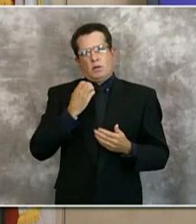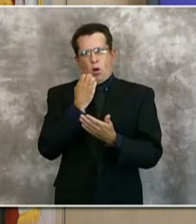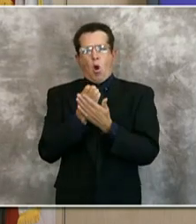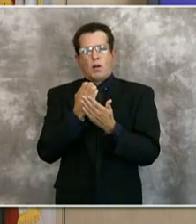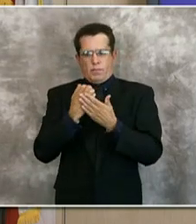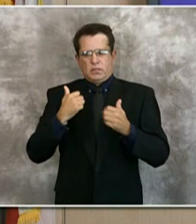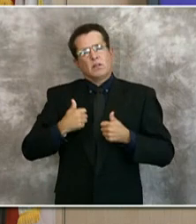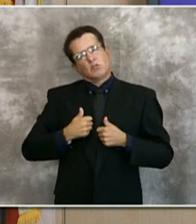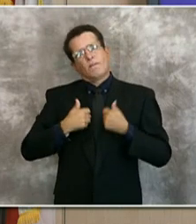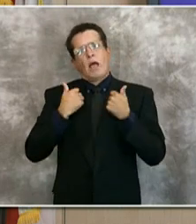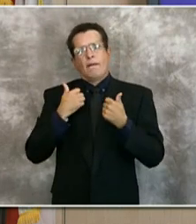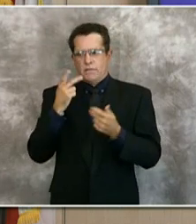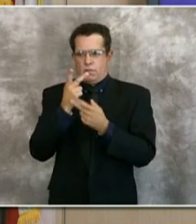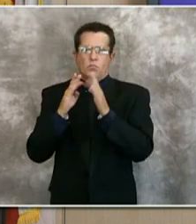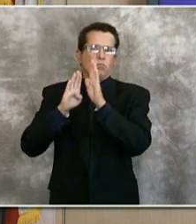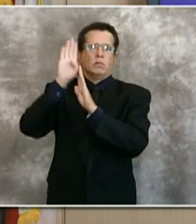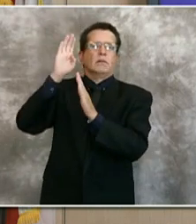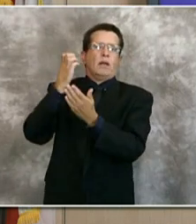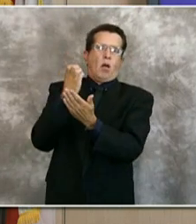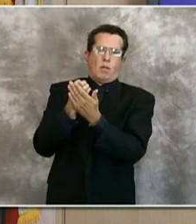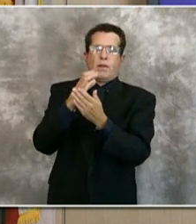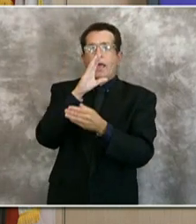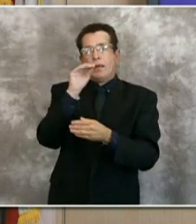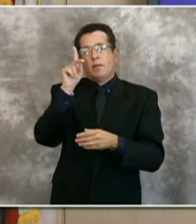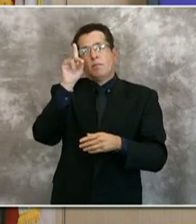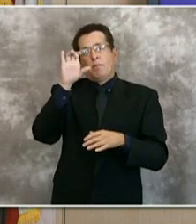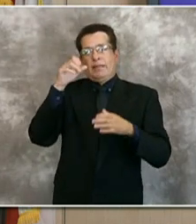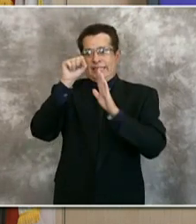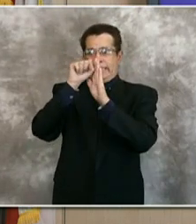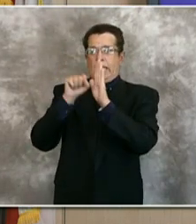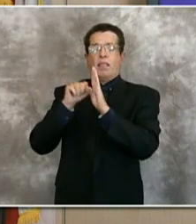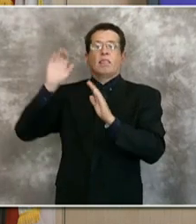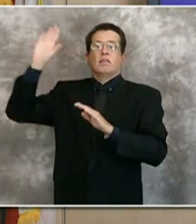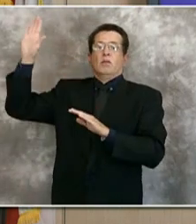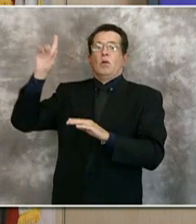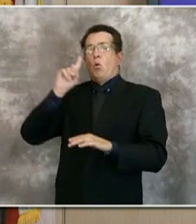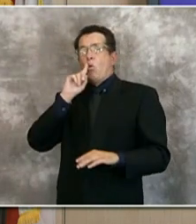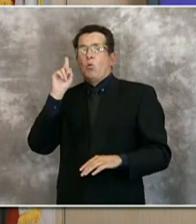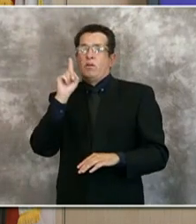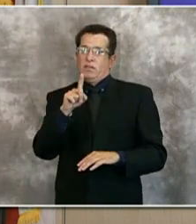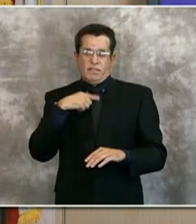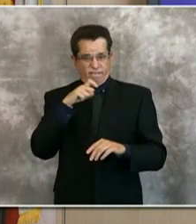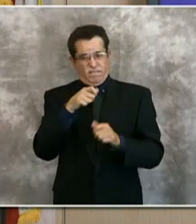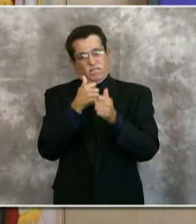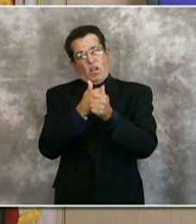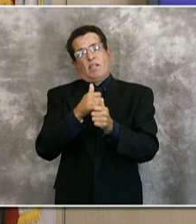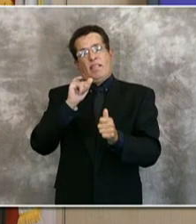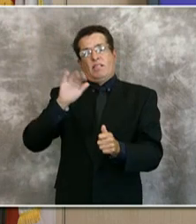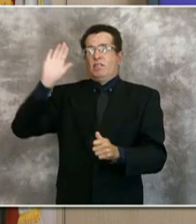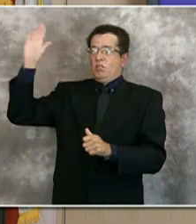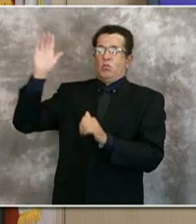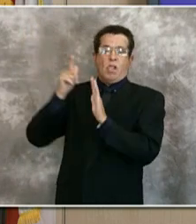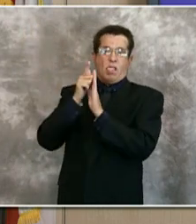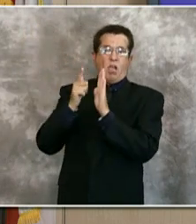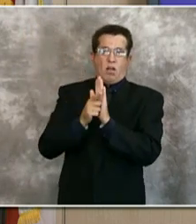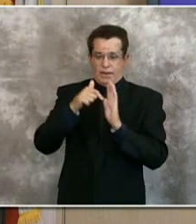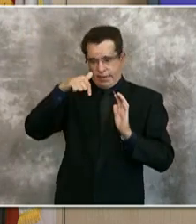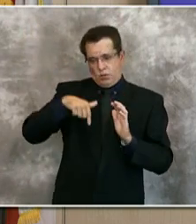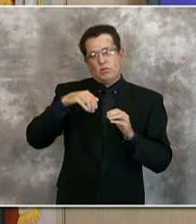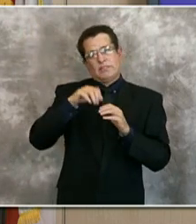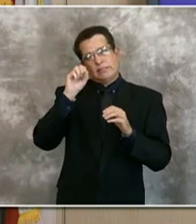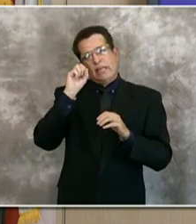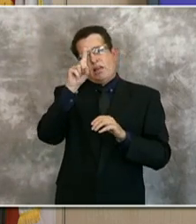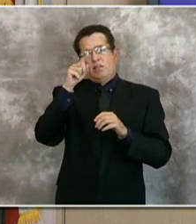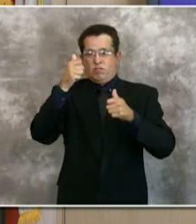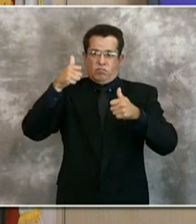well. And then finally, state public health orders have the impact of law, and here in San Diego County we will follow